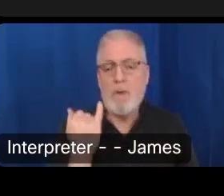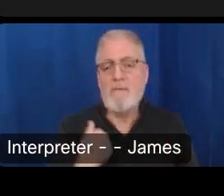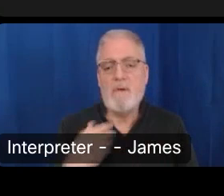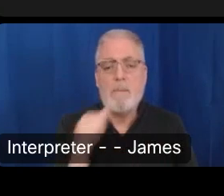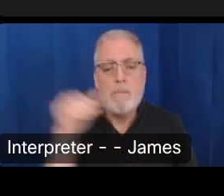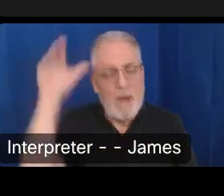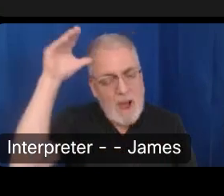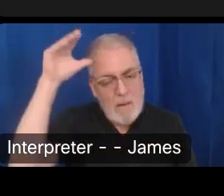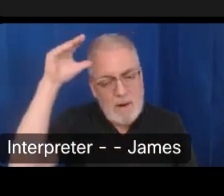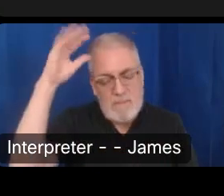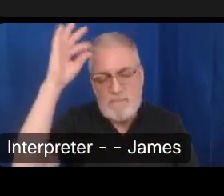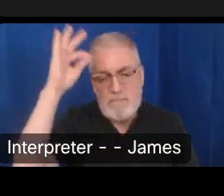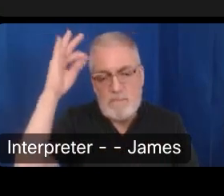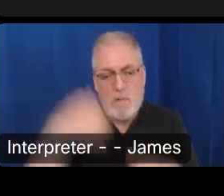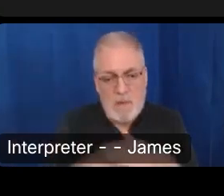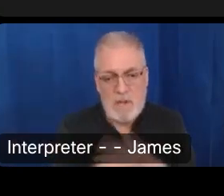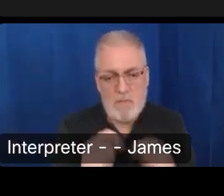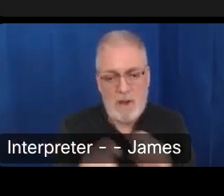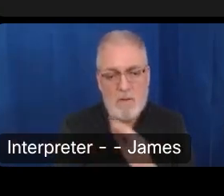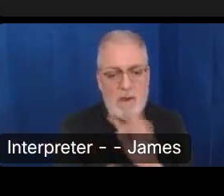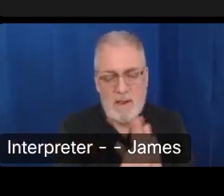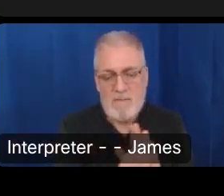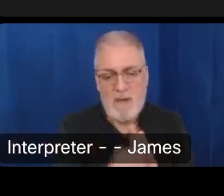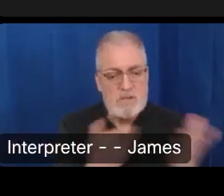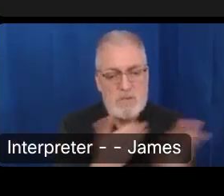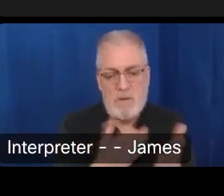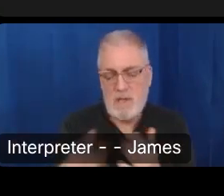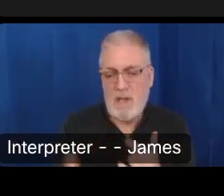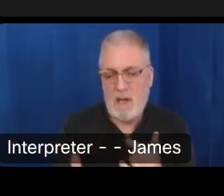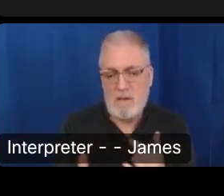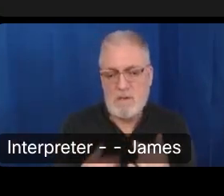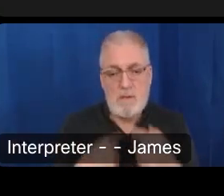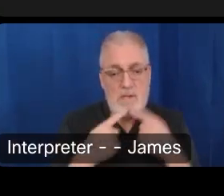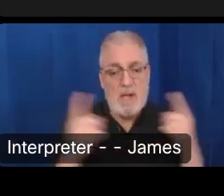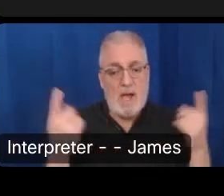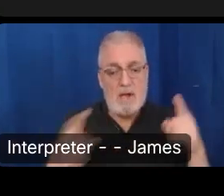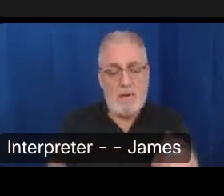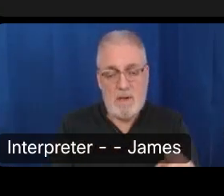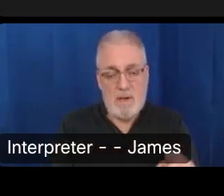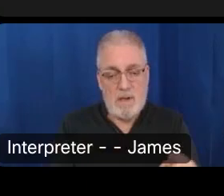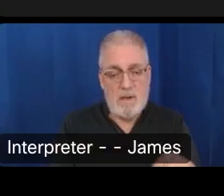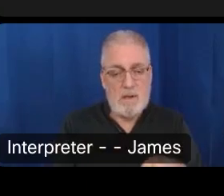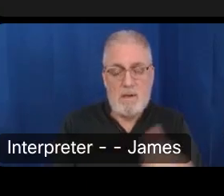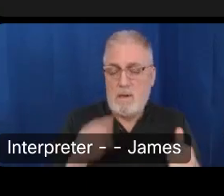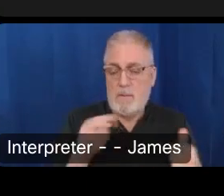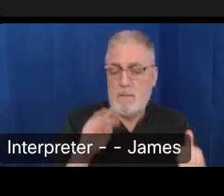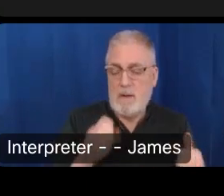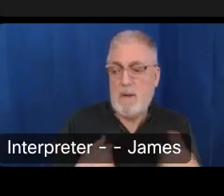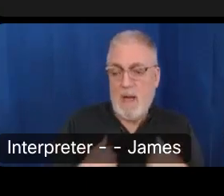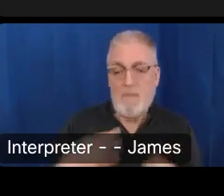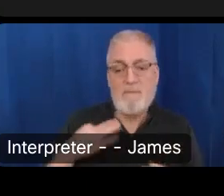get the services. And I agree with you. Yeah, I'll volunteer to help with that, because